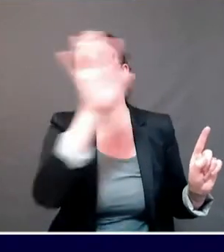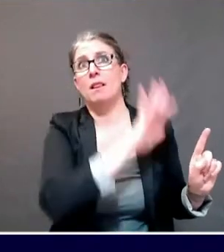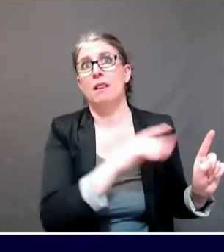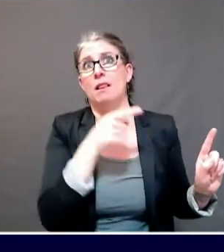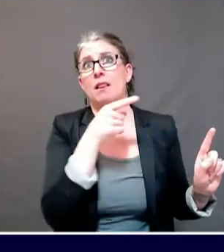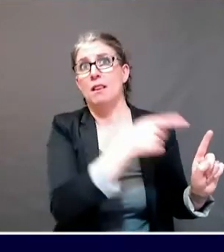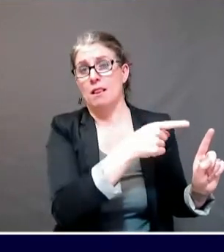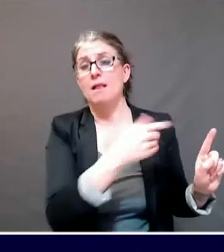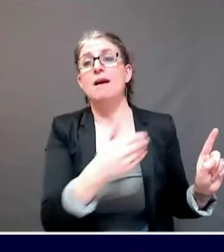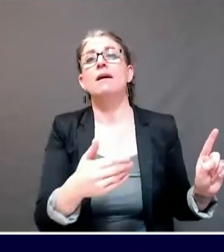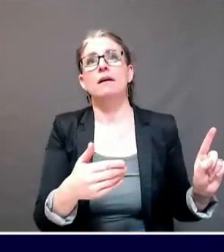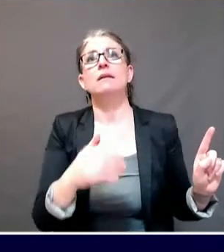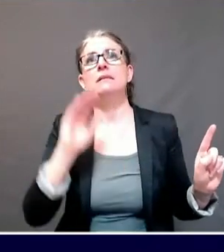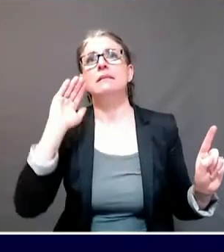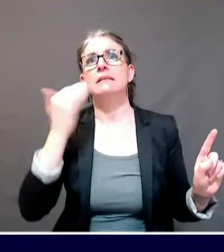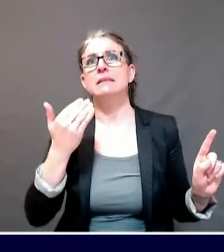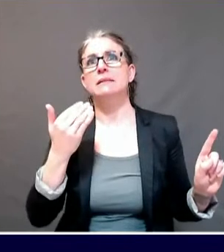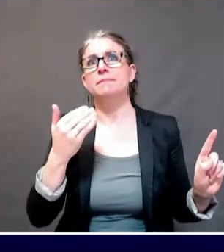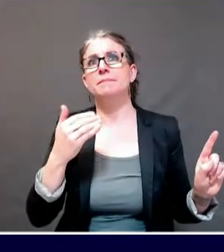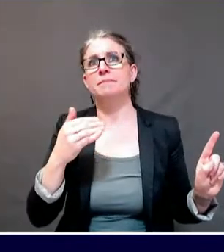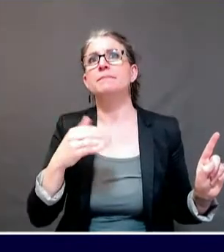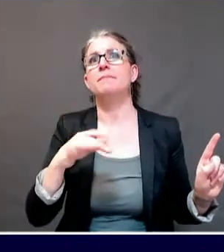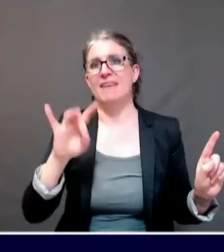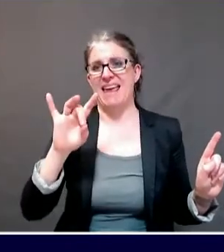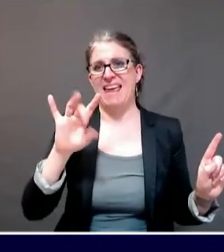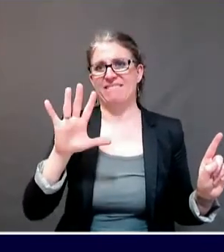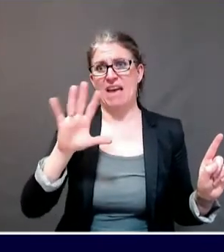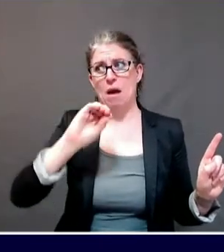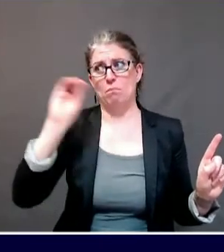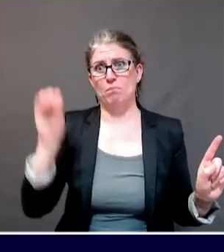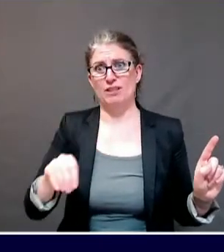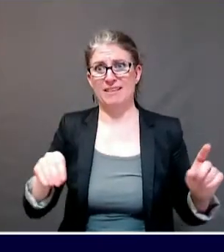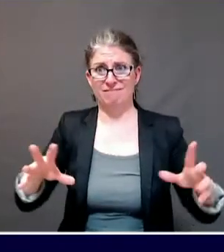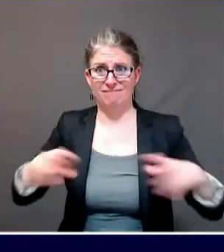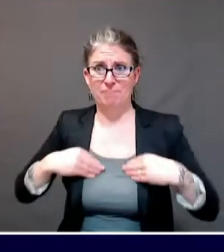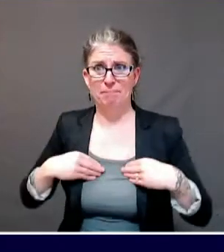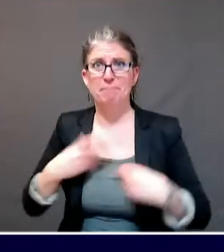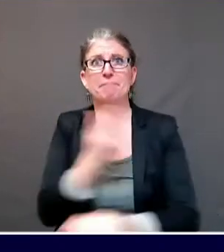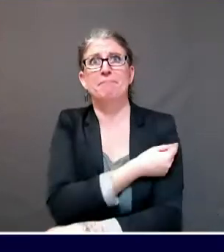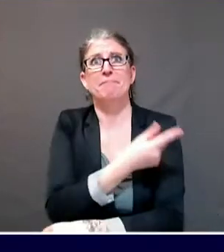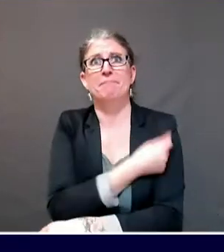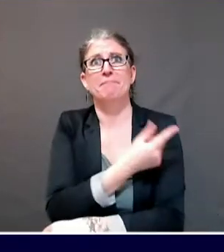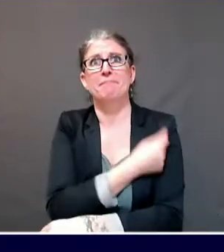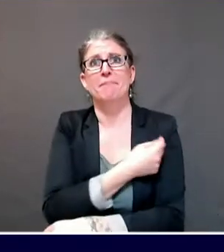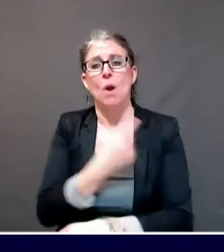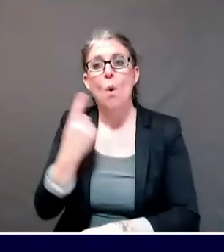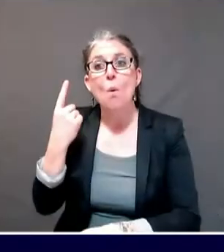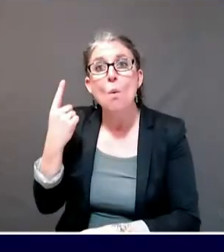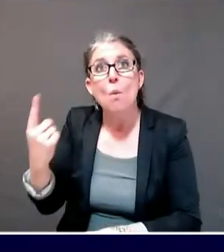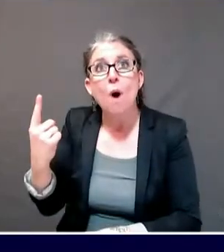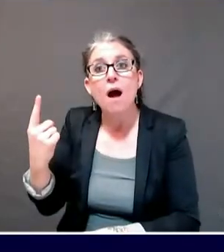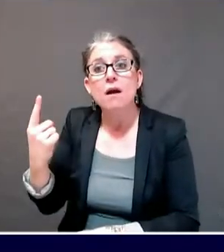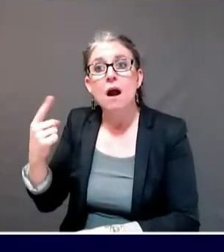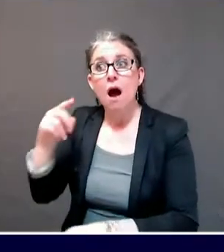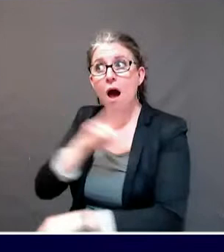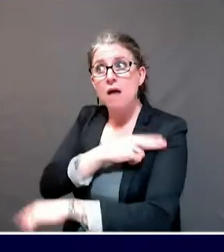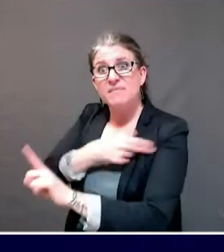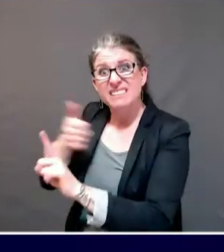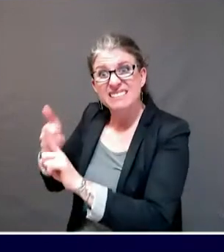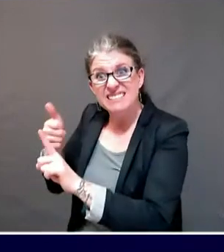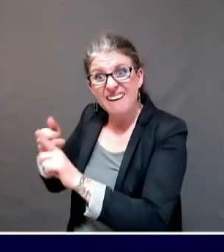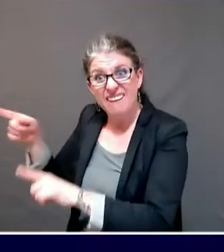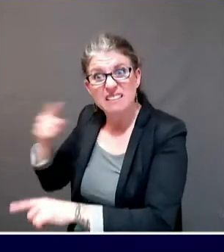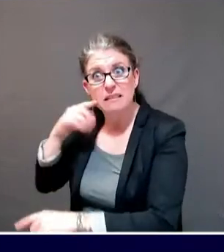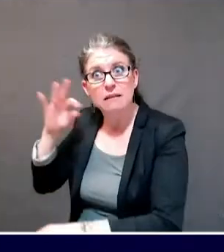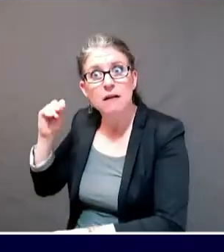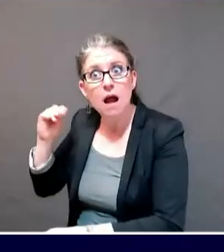case, 90% range, which is great and where it definitely needs to be, although I'd like to even see it as high as